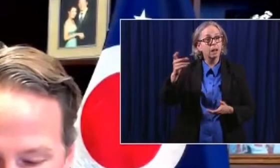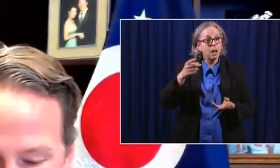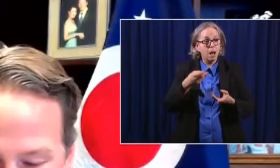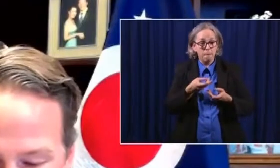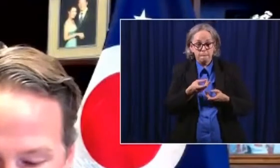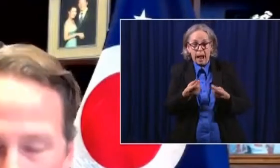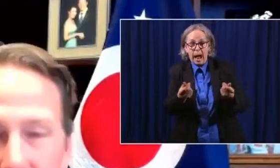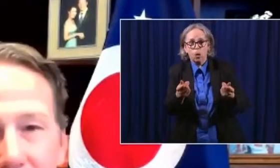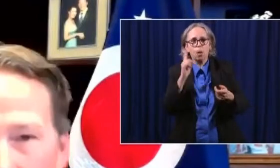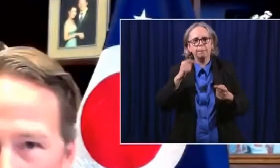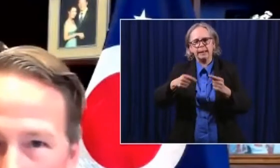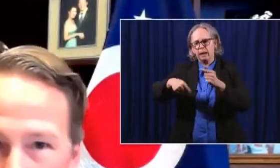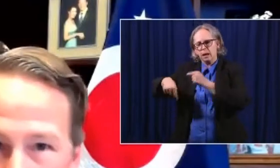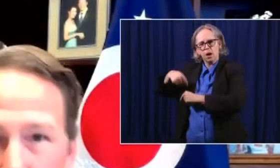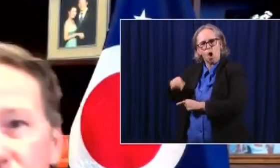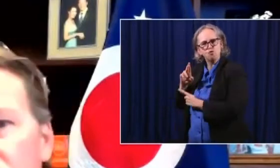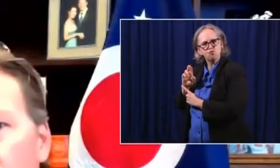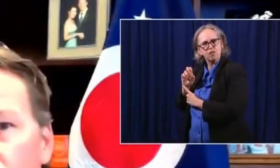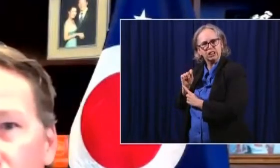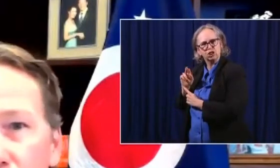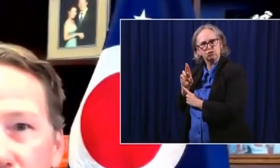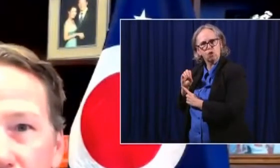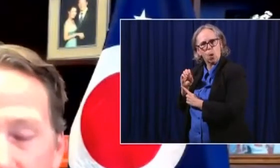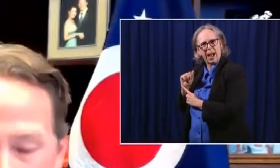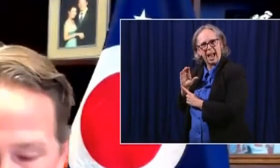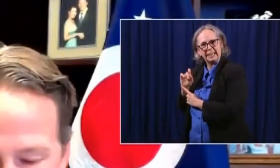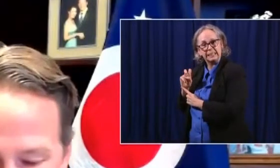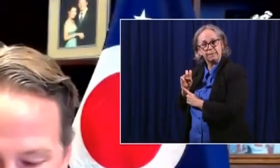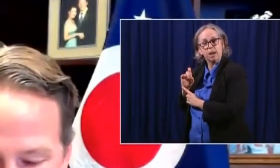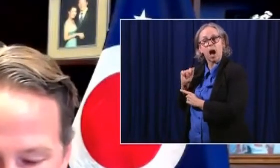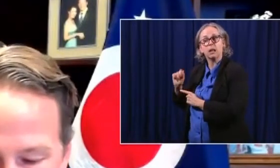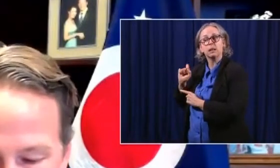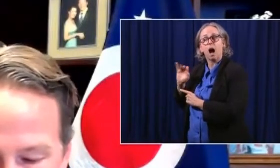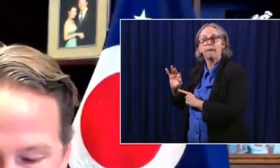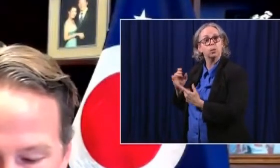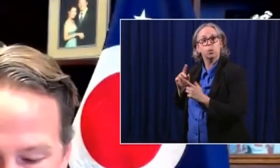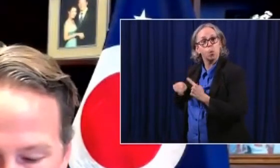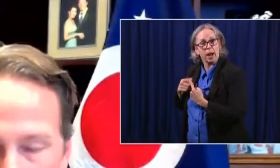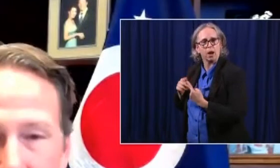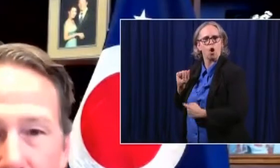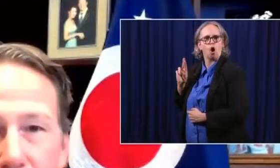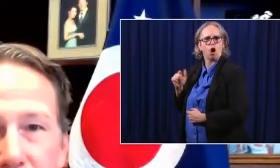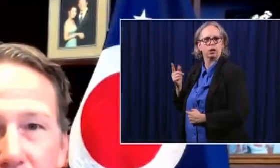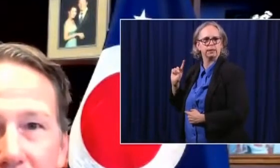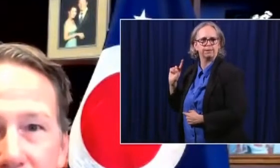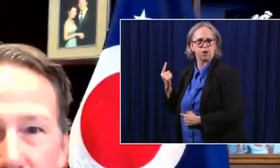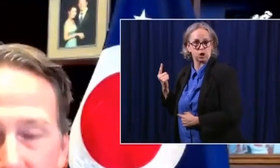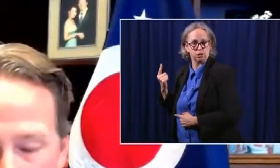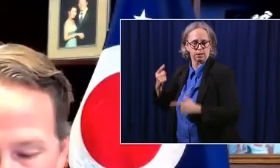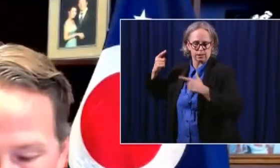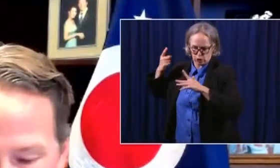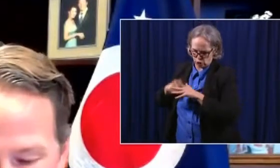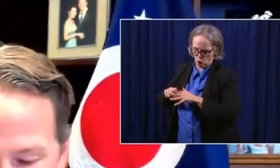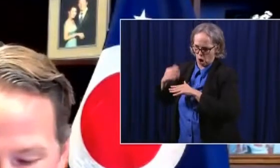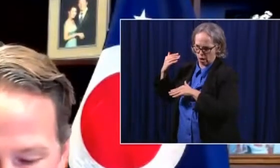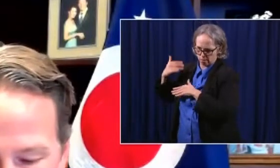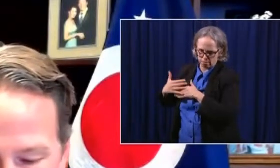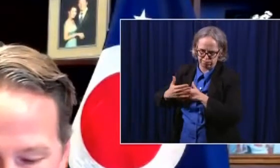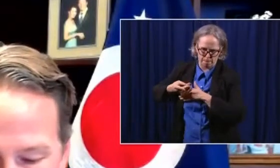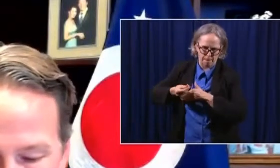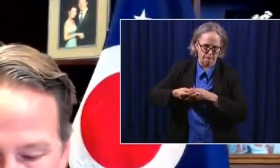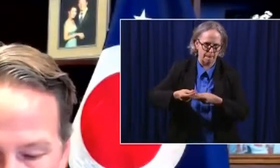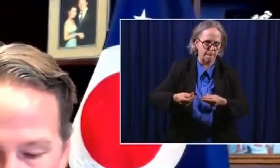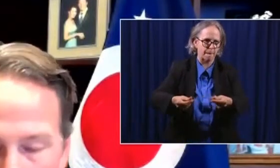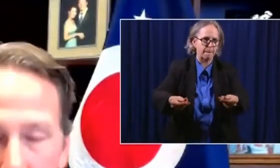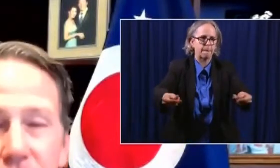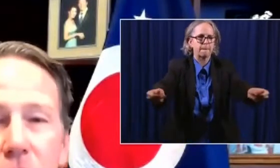you've been wondering, Ohio's approved, those are going to be retroactive to August the 1st. So I know that there are a lot of folks that will be helped by